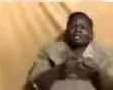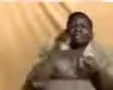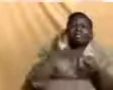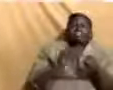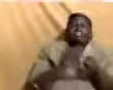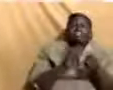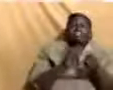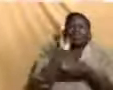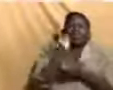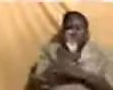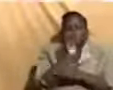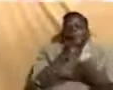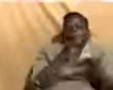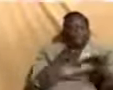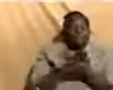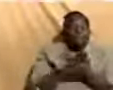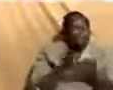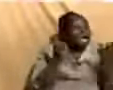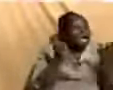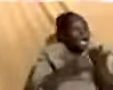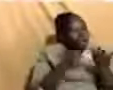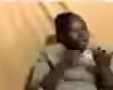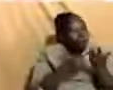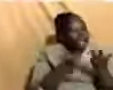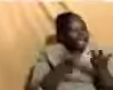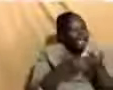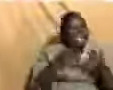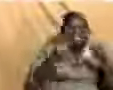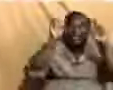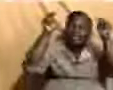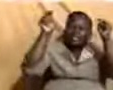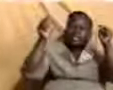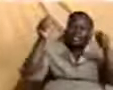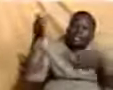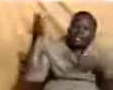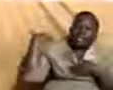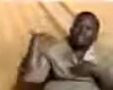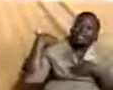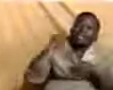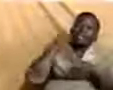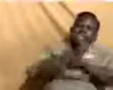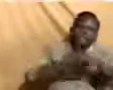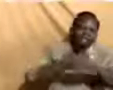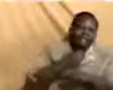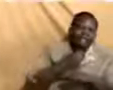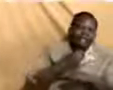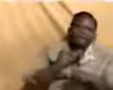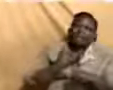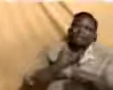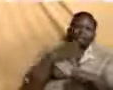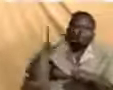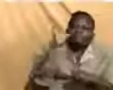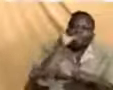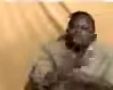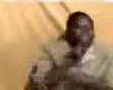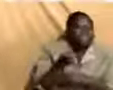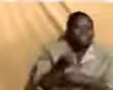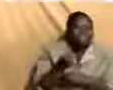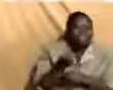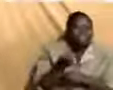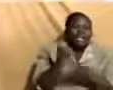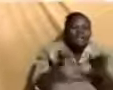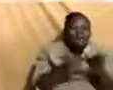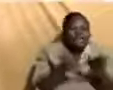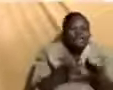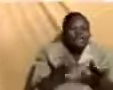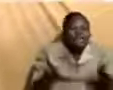record. How many cases in the last 11 or so years since the Katiba has been in place, 12 years almost, have been